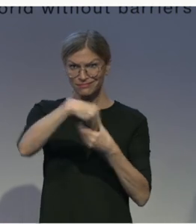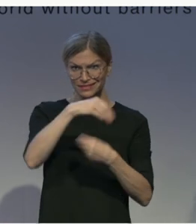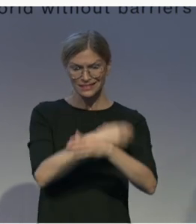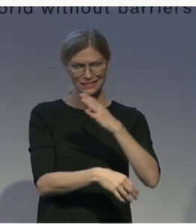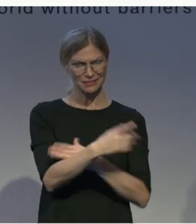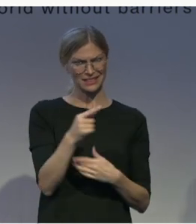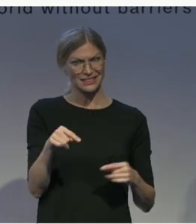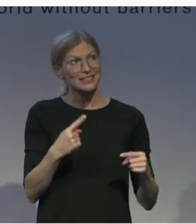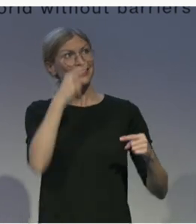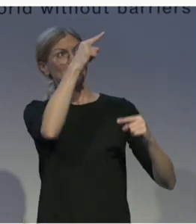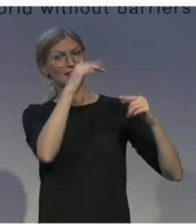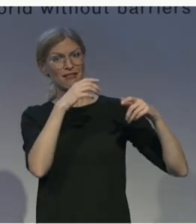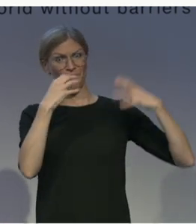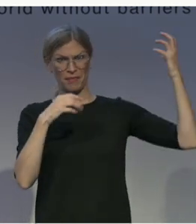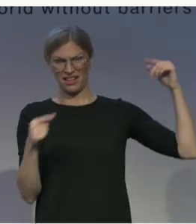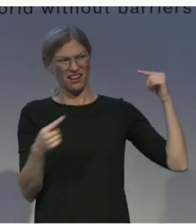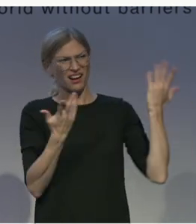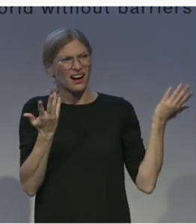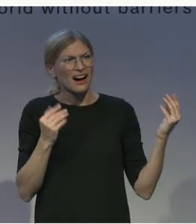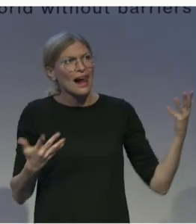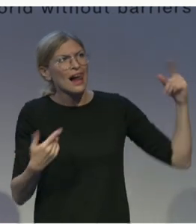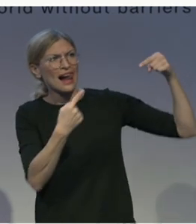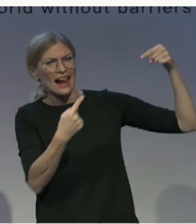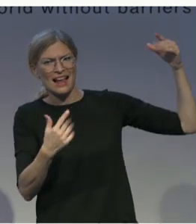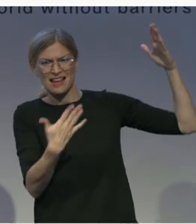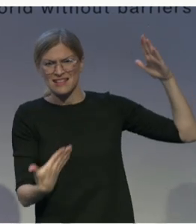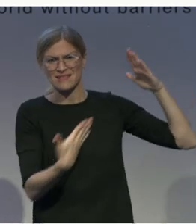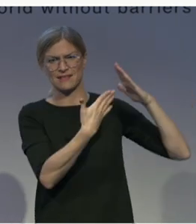rational. And now for the summary.